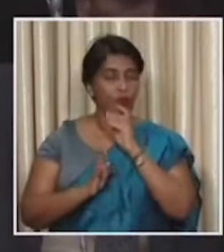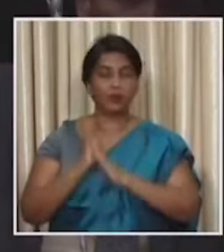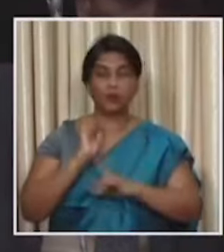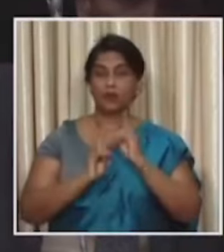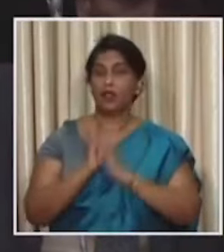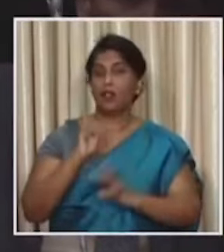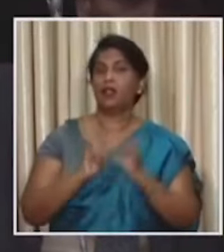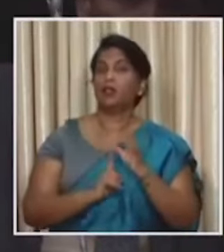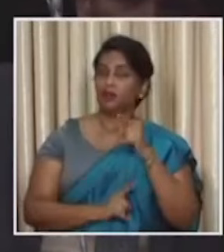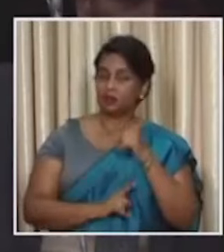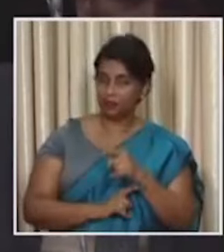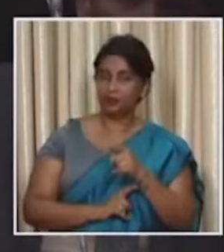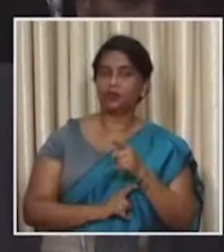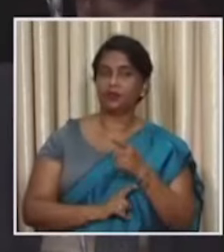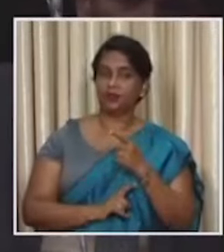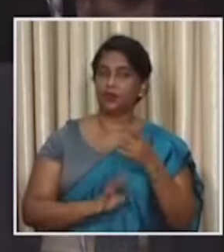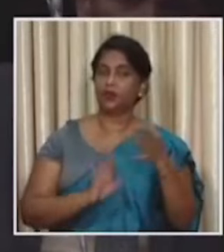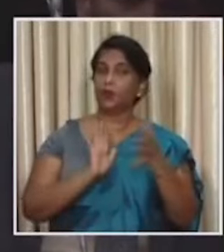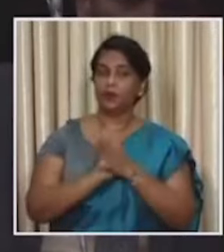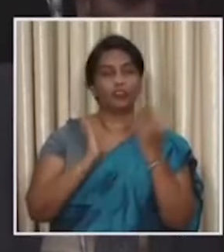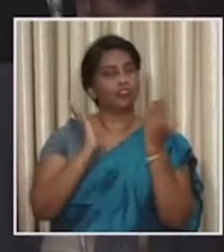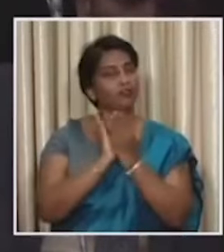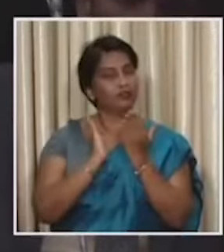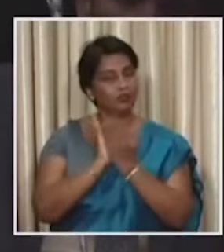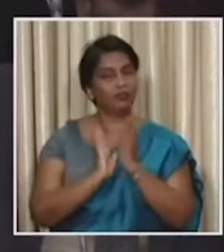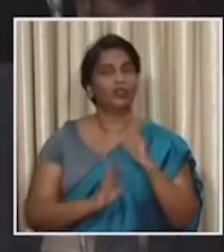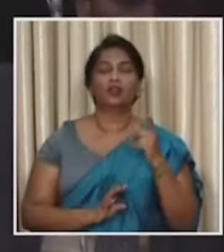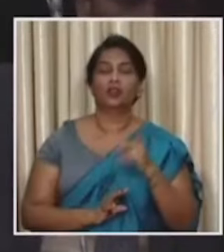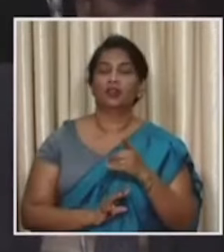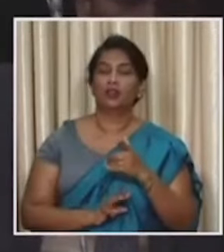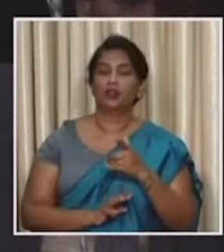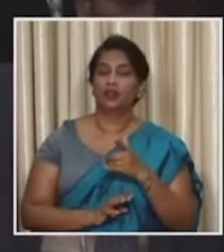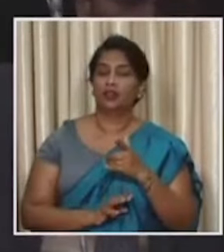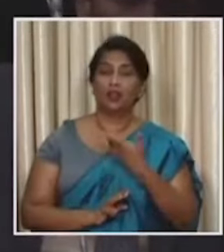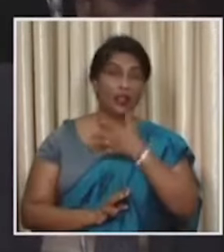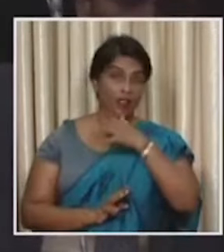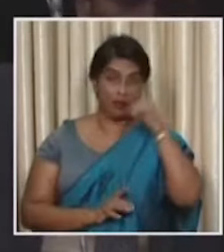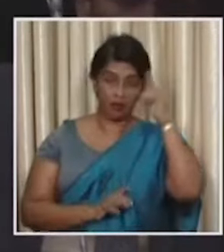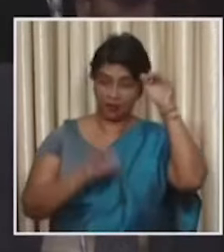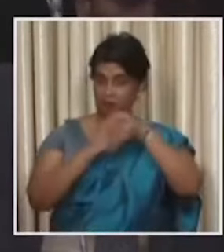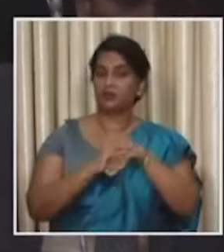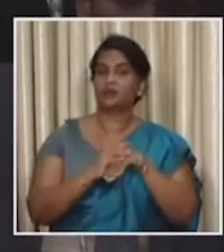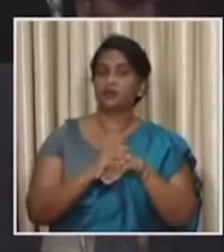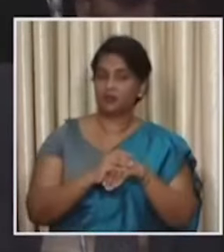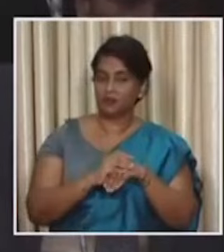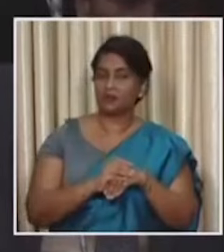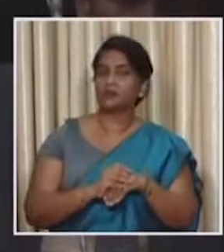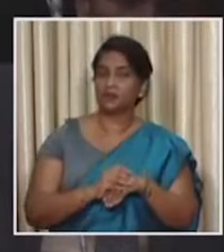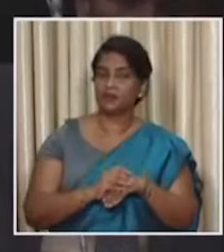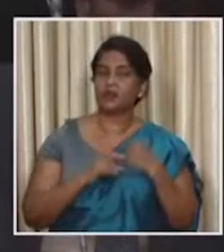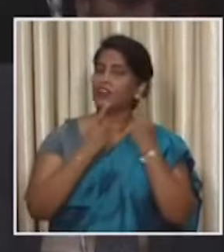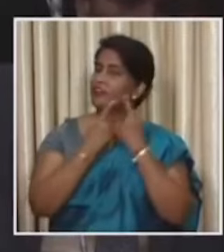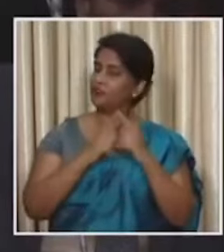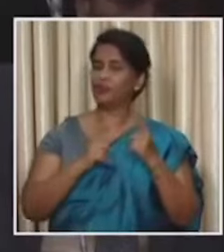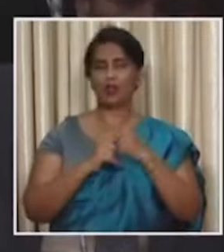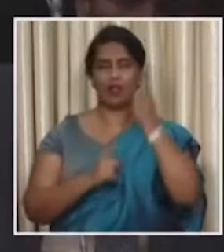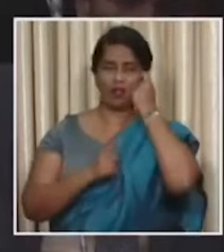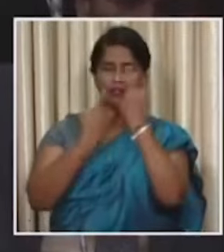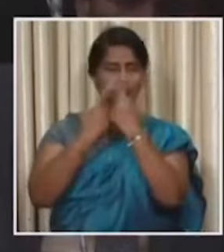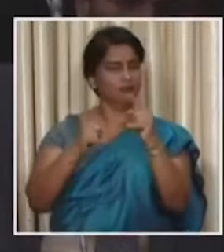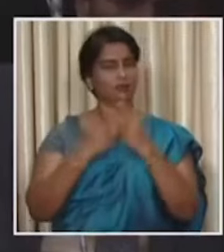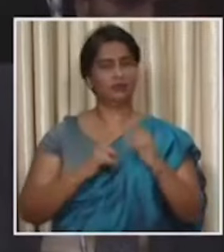We were in bar school together in London. I know him in a totally different incarnation. We won't talk about that in this house.